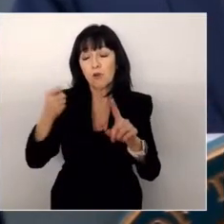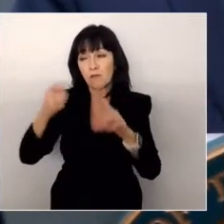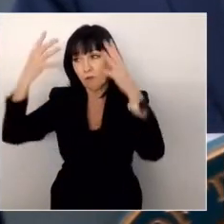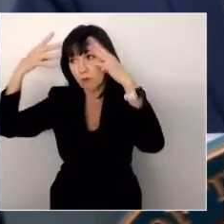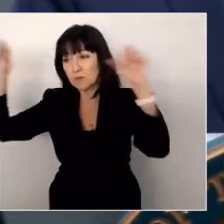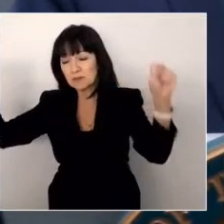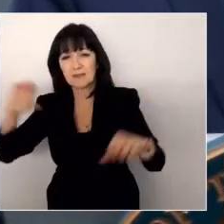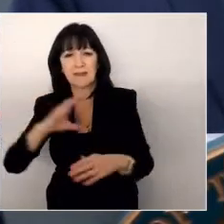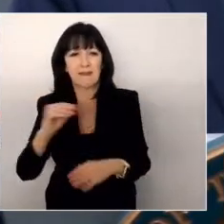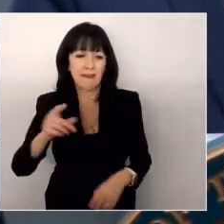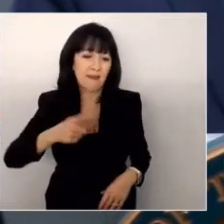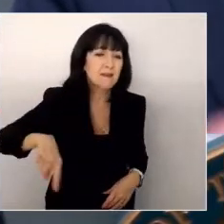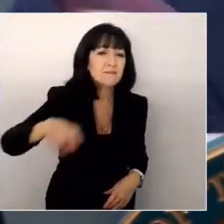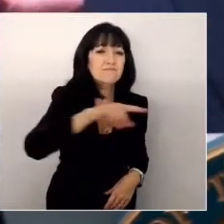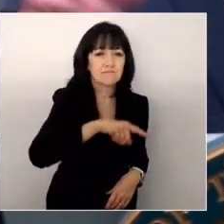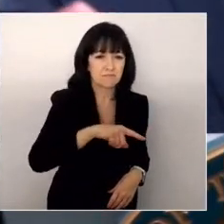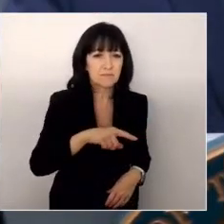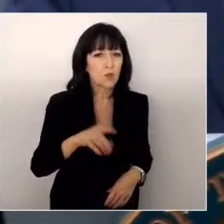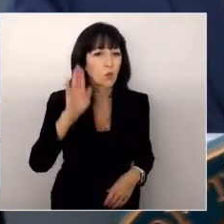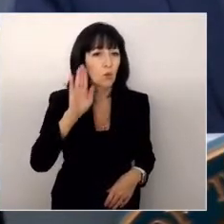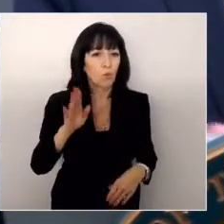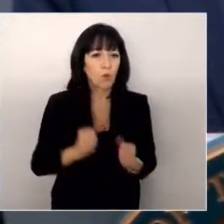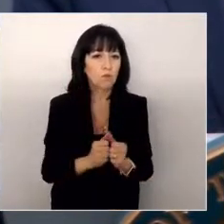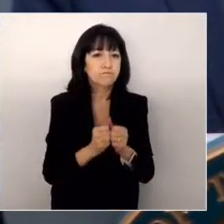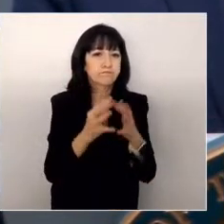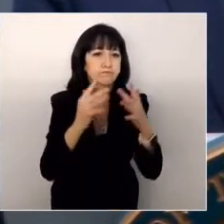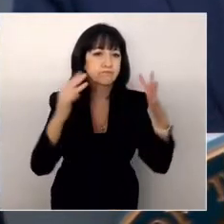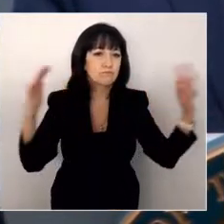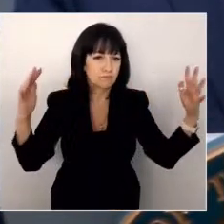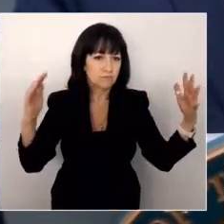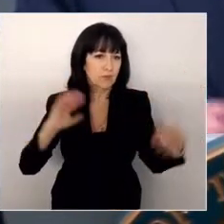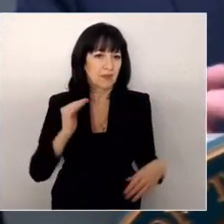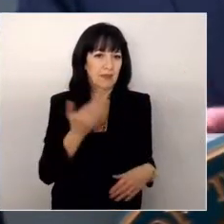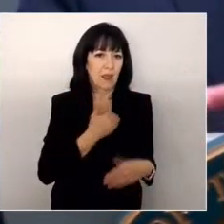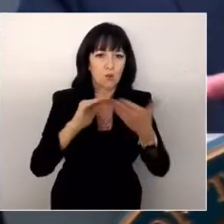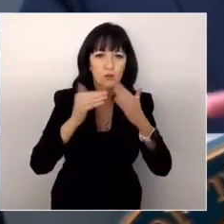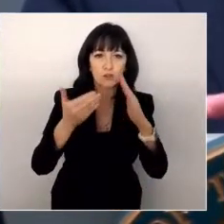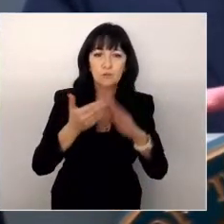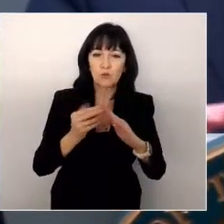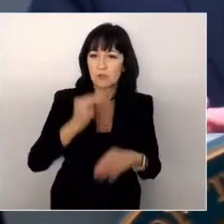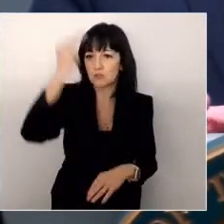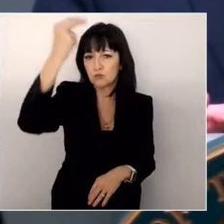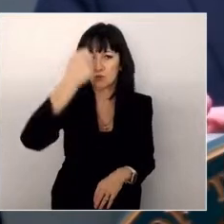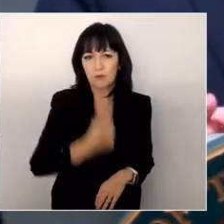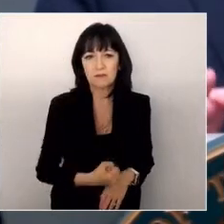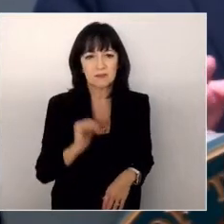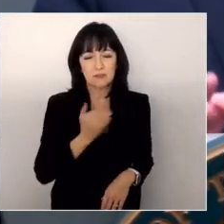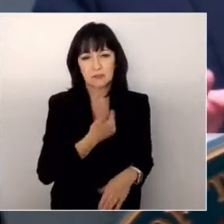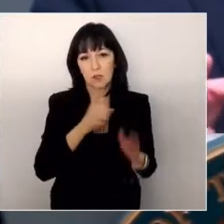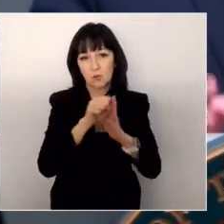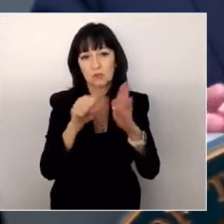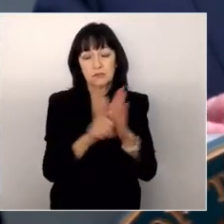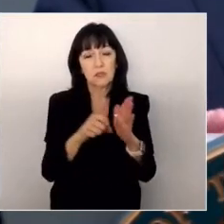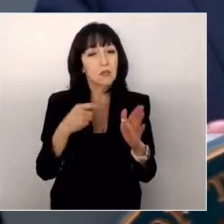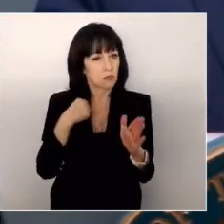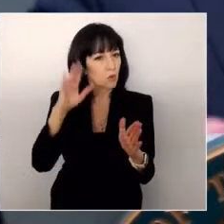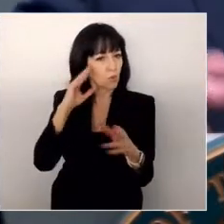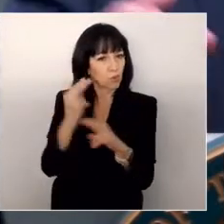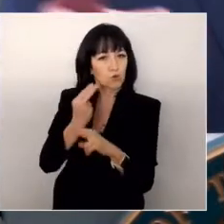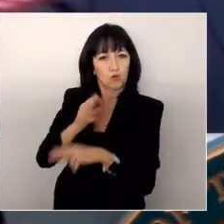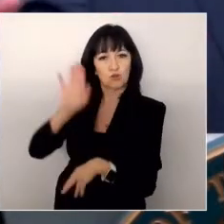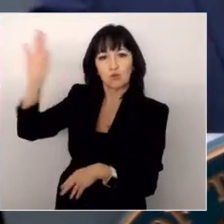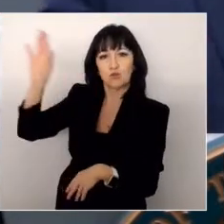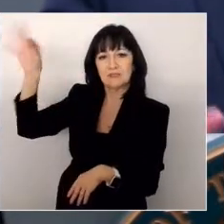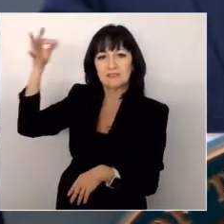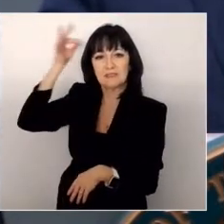economic work in communities up and down our state. Using federal stimulus dollars, we will build and upgrade libraries